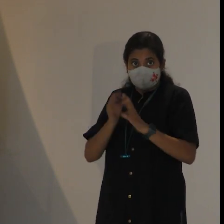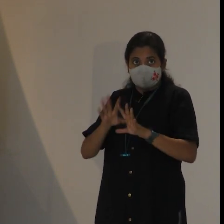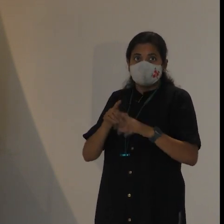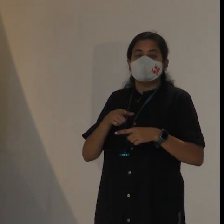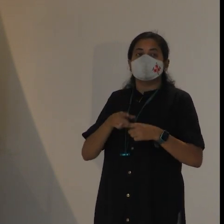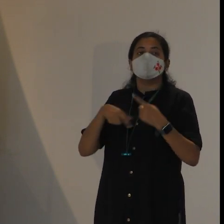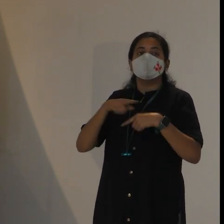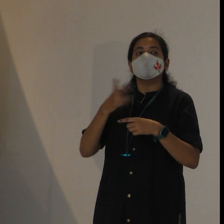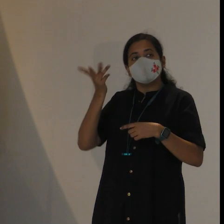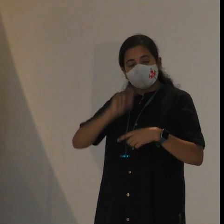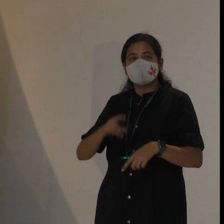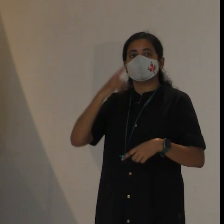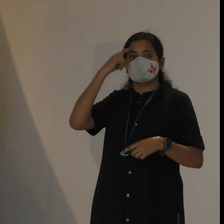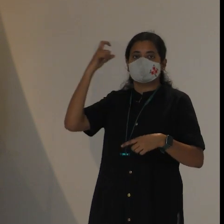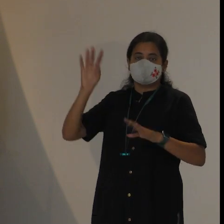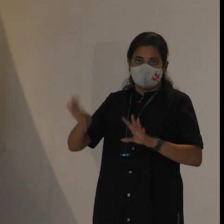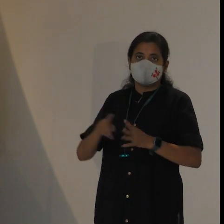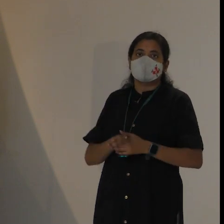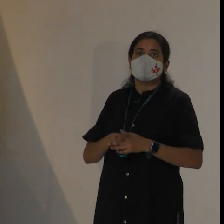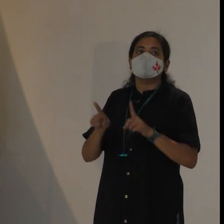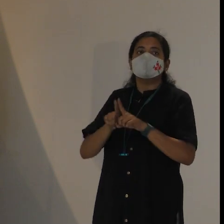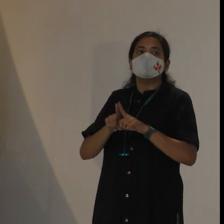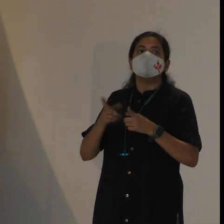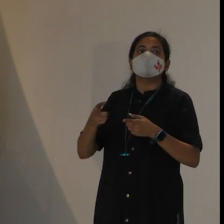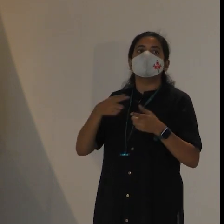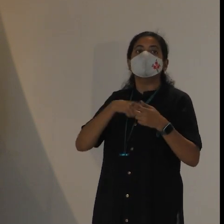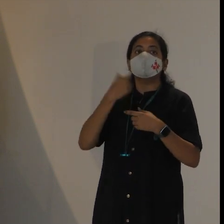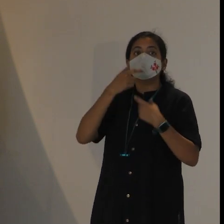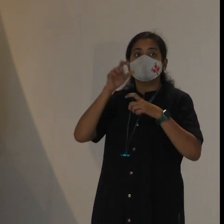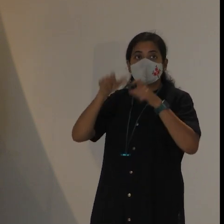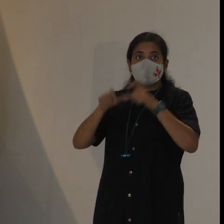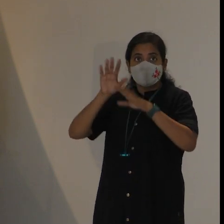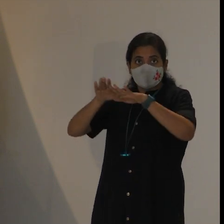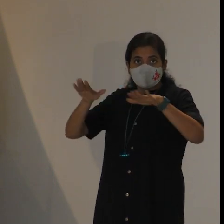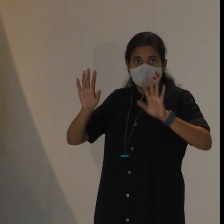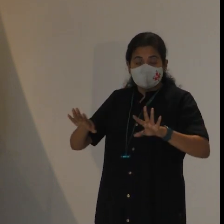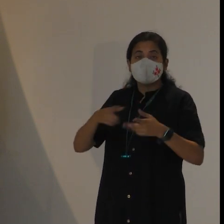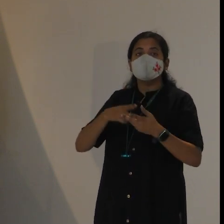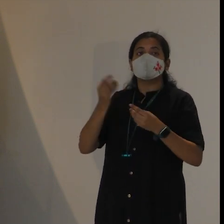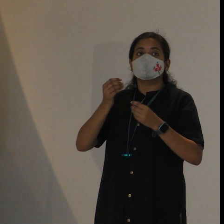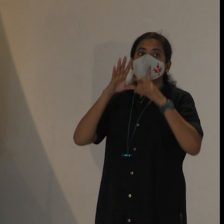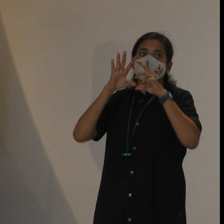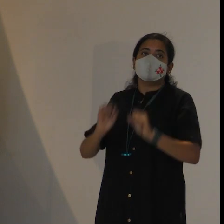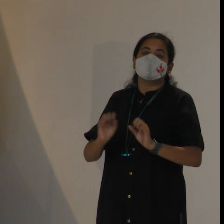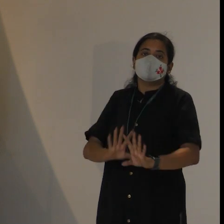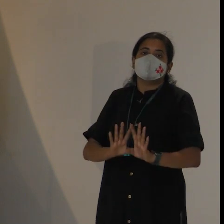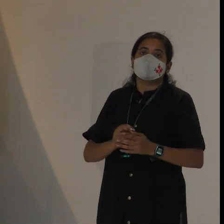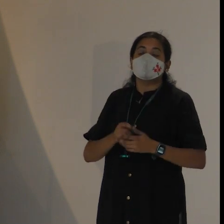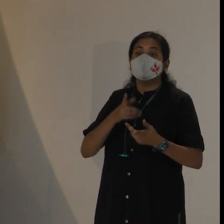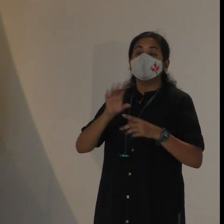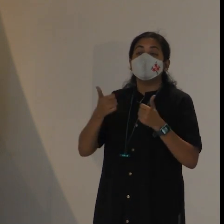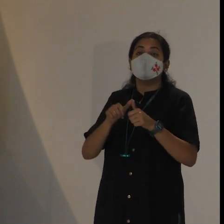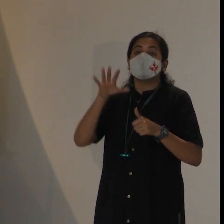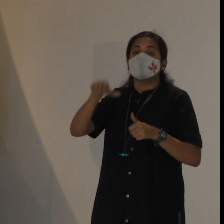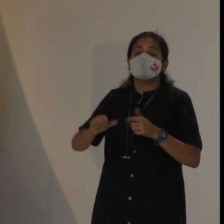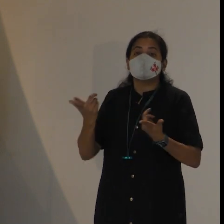of reimagining museum spaces and existing archives within those museum spaces, and making sure that the reimagined access is something